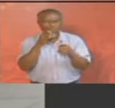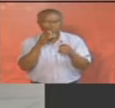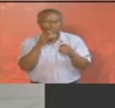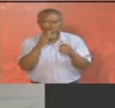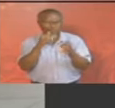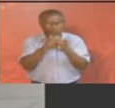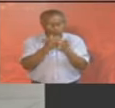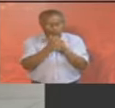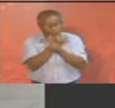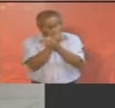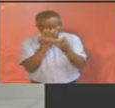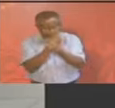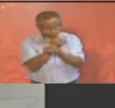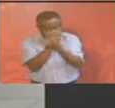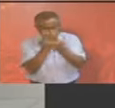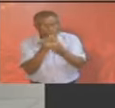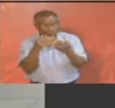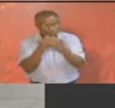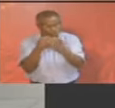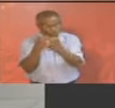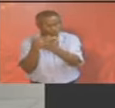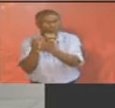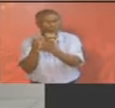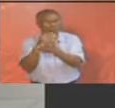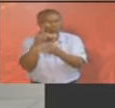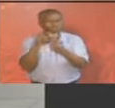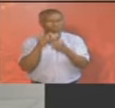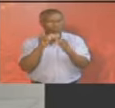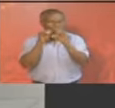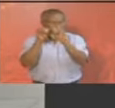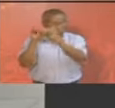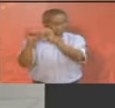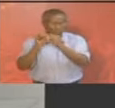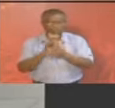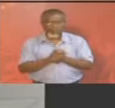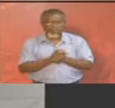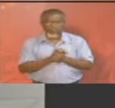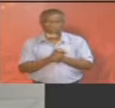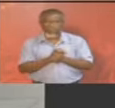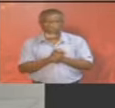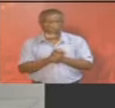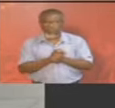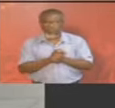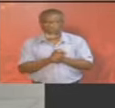and people making the trek to Tobago, will there be any